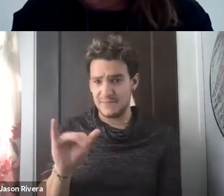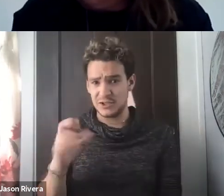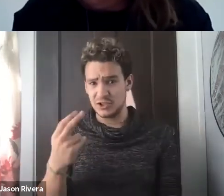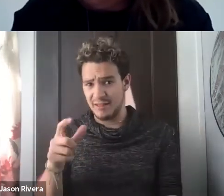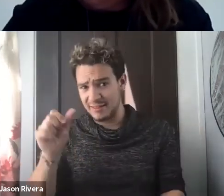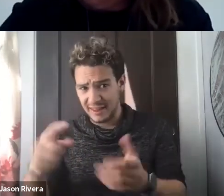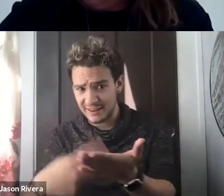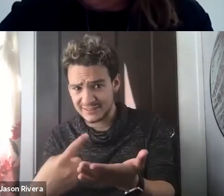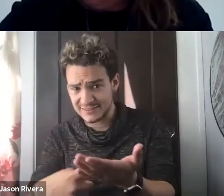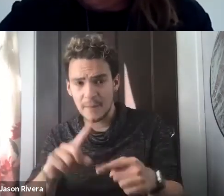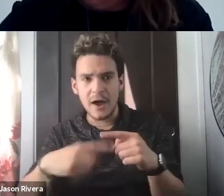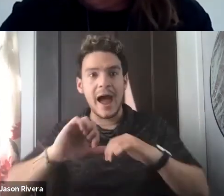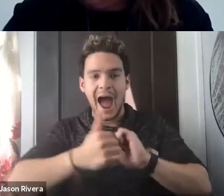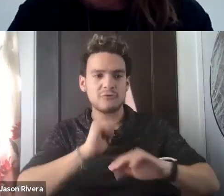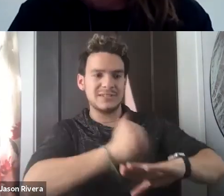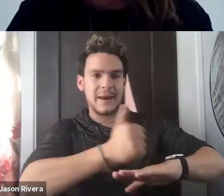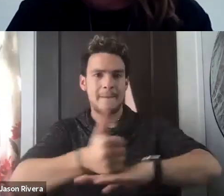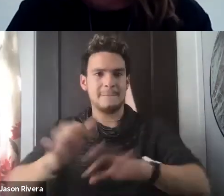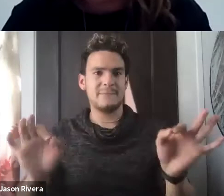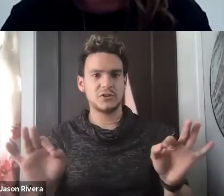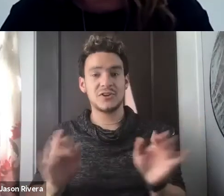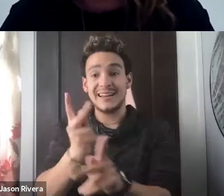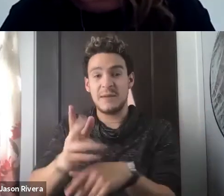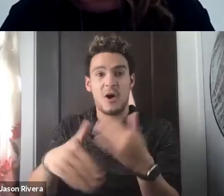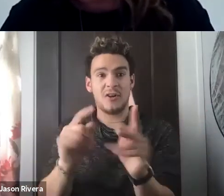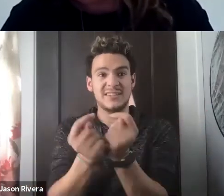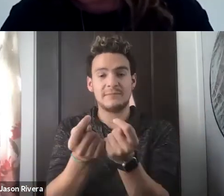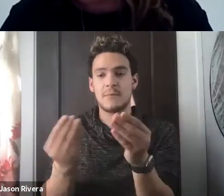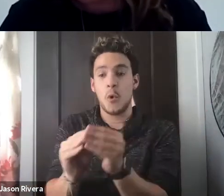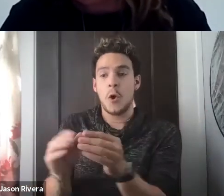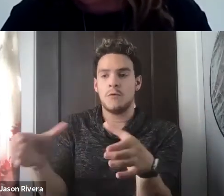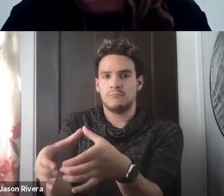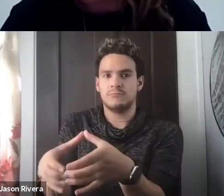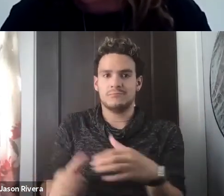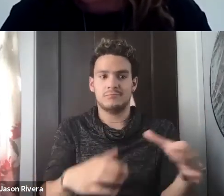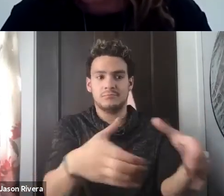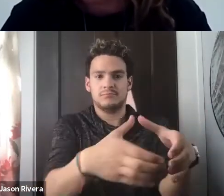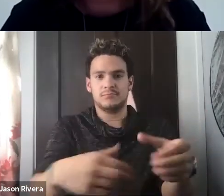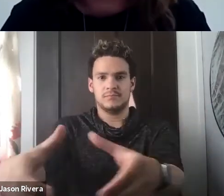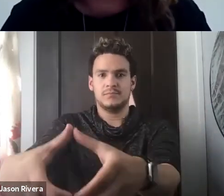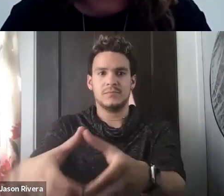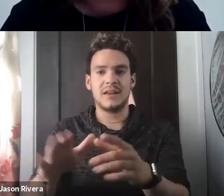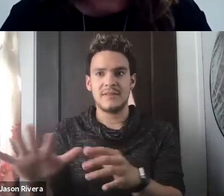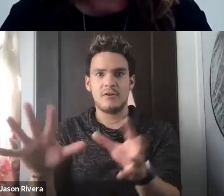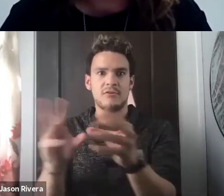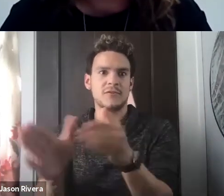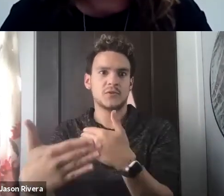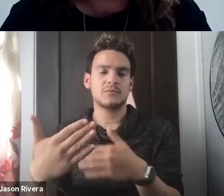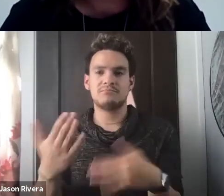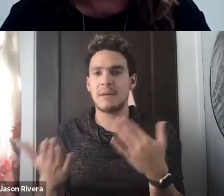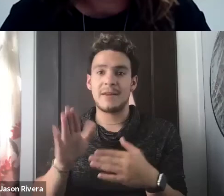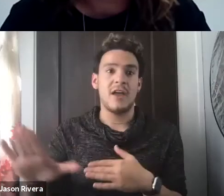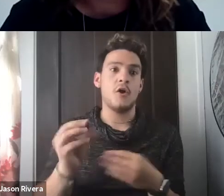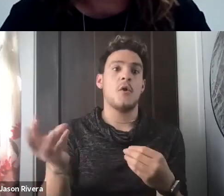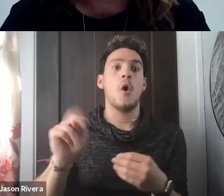or configurations, and keep teams more to themselves, where they have their own conference room. Maybe they even have their own break room